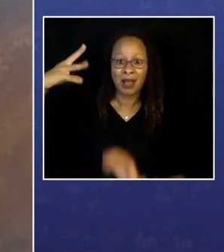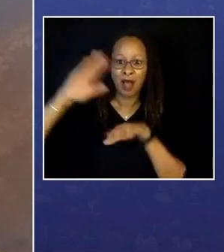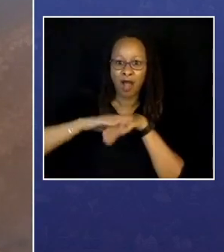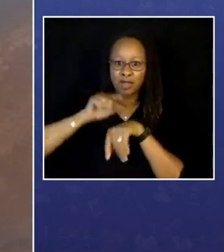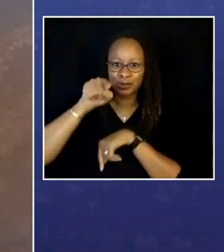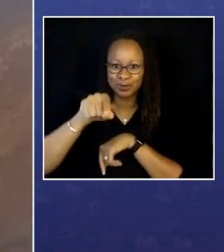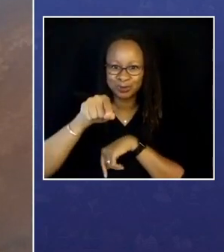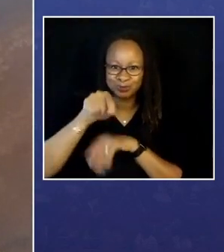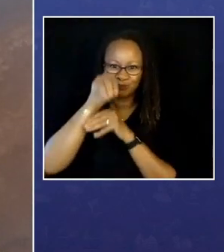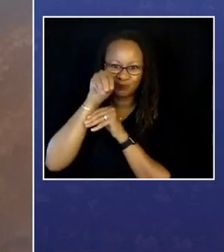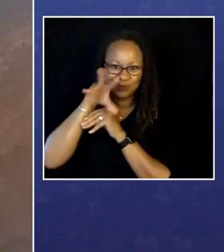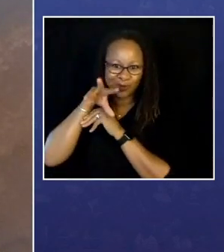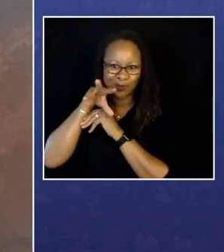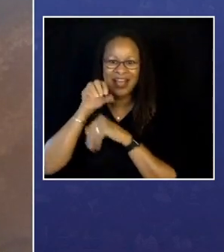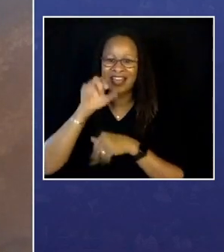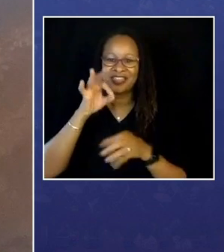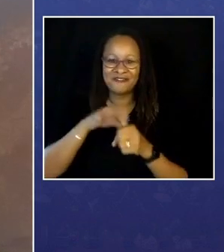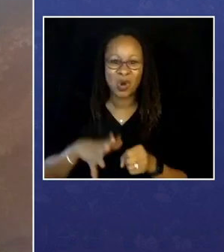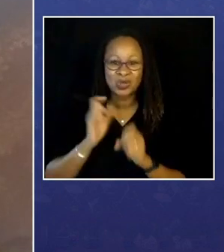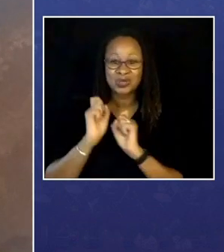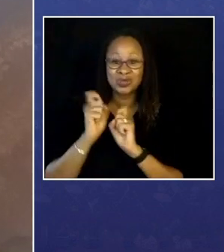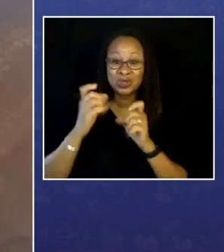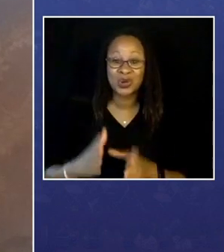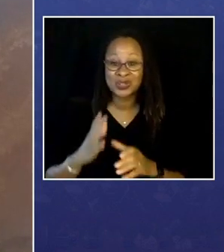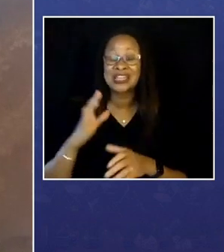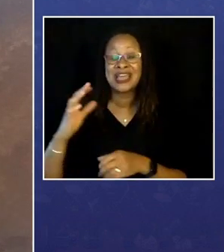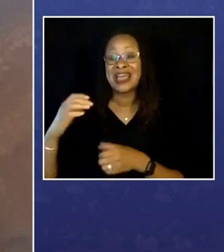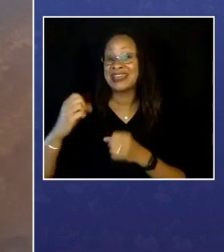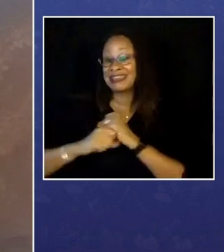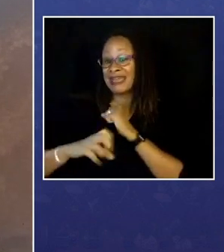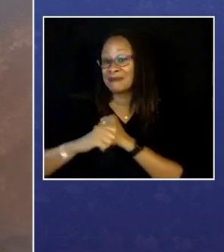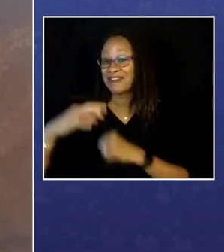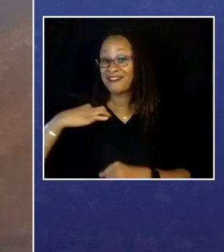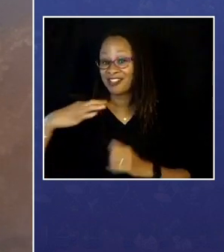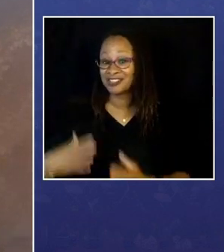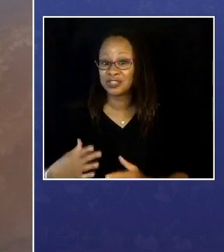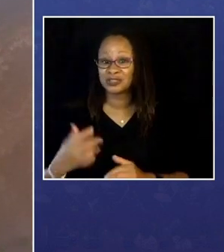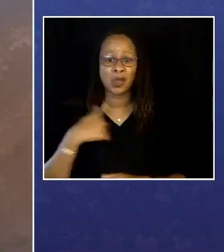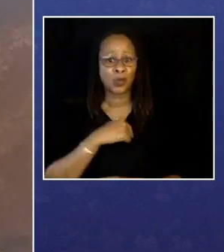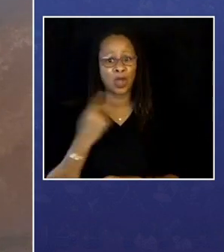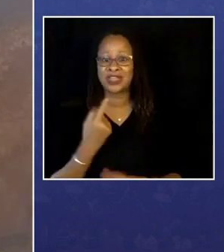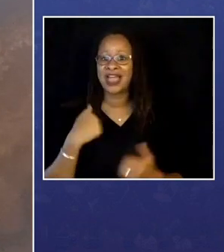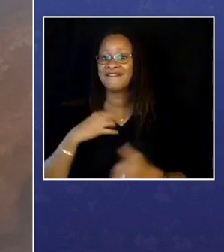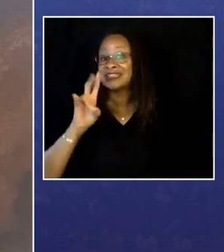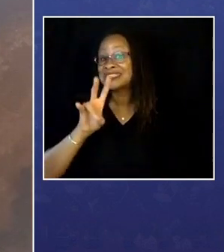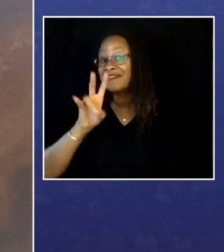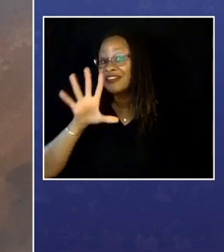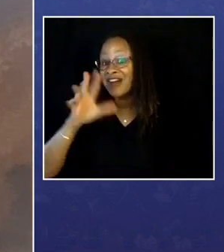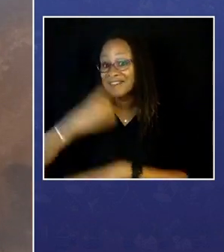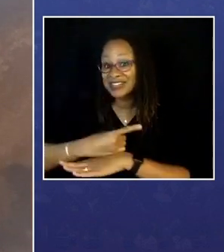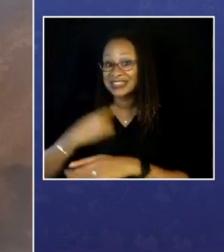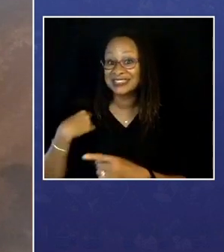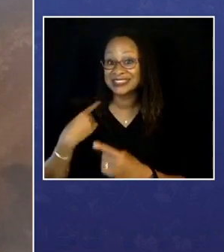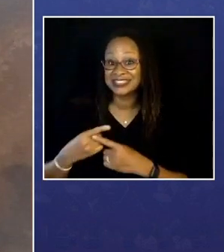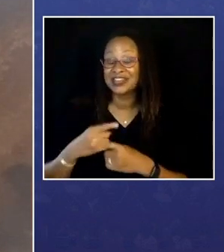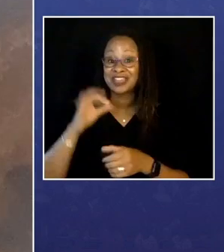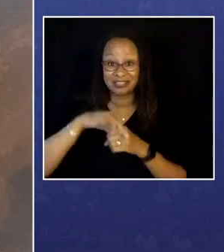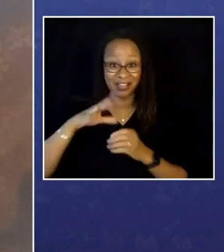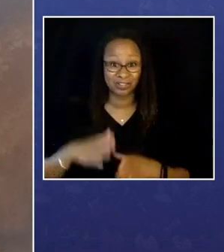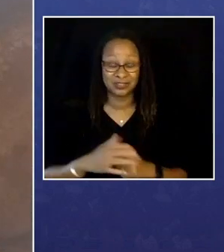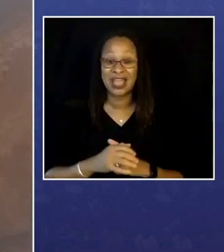on you, the voters, donors, and campaign volunteers. We've only got 75 days until the